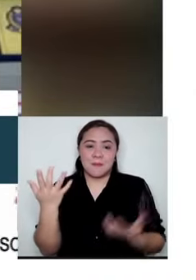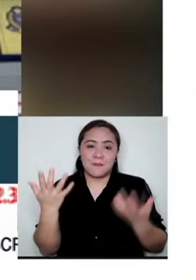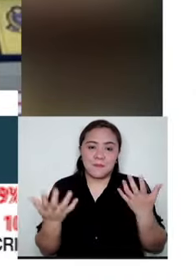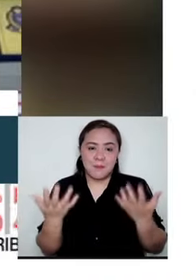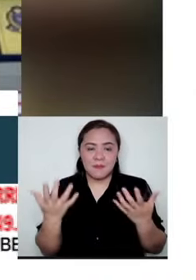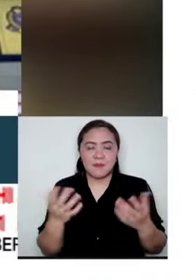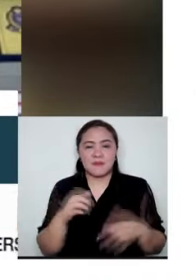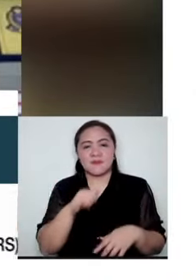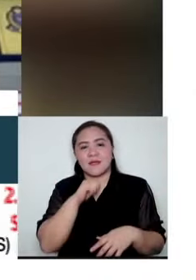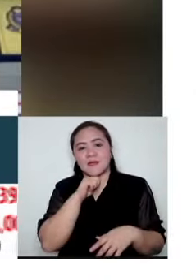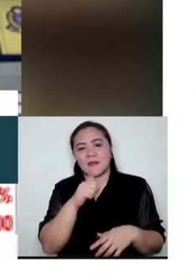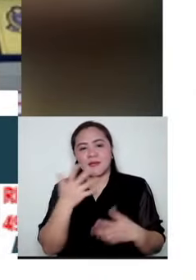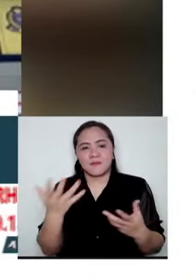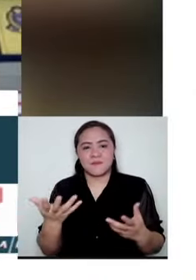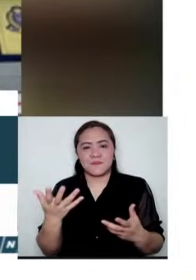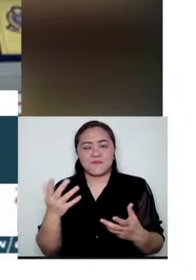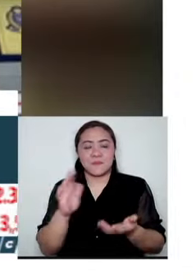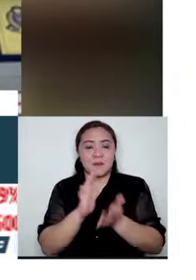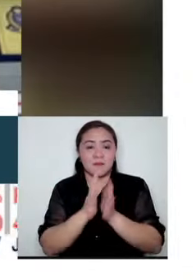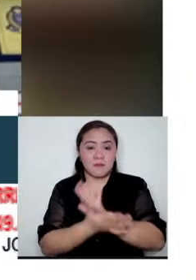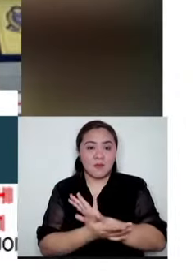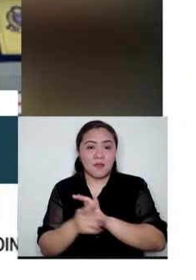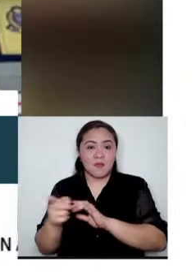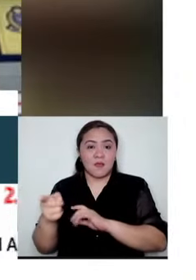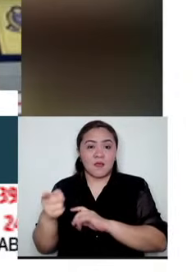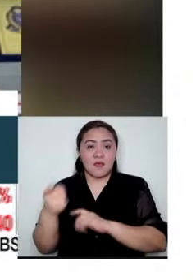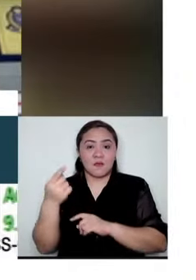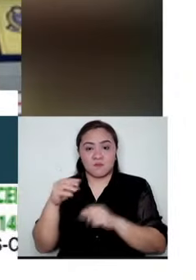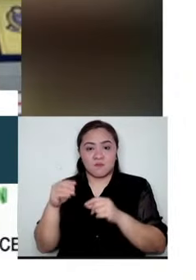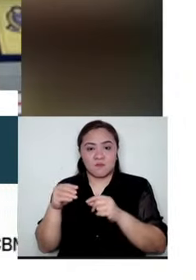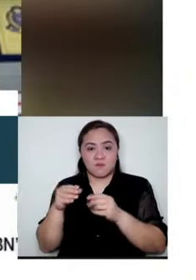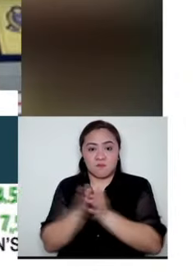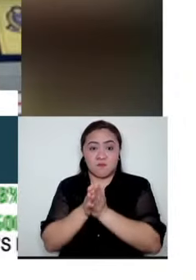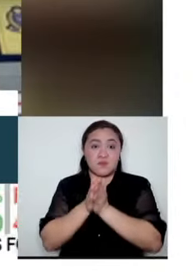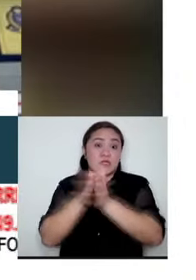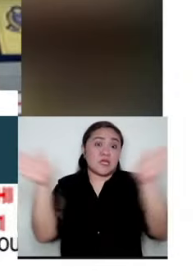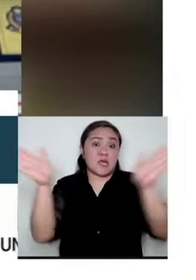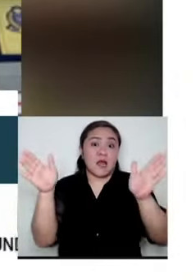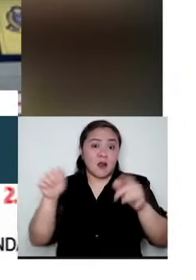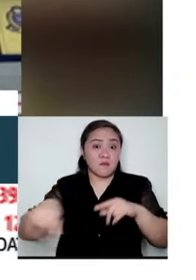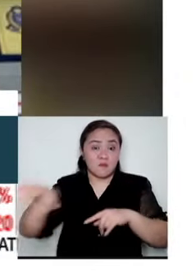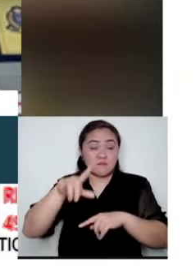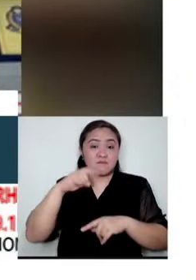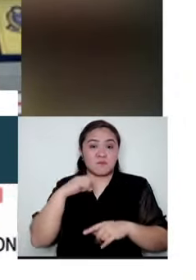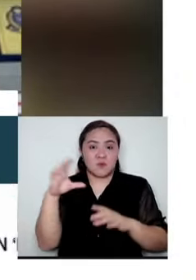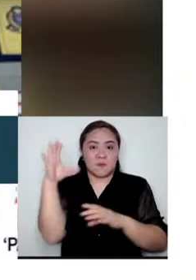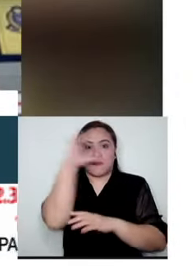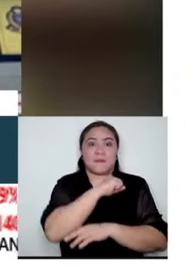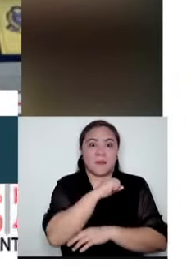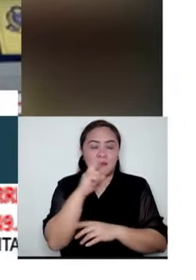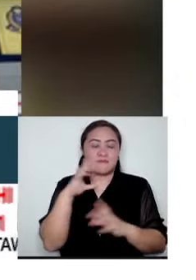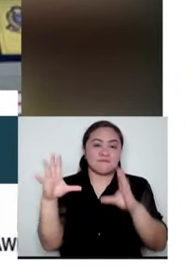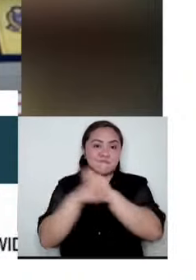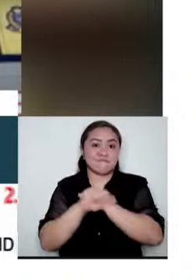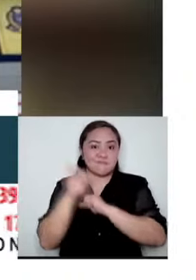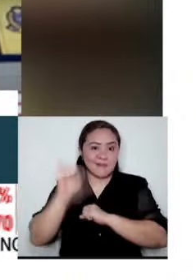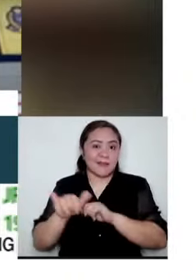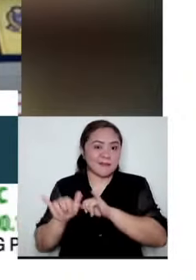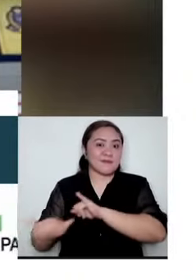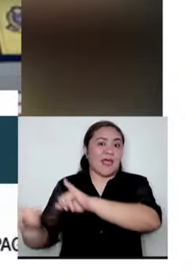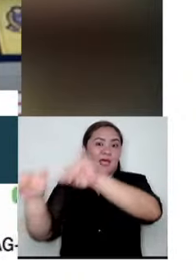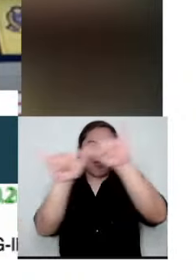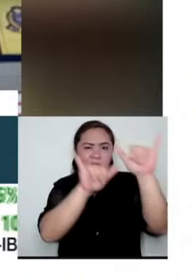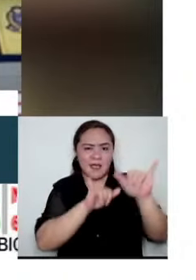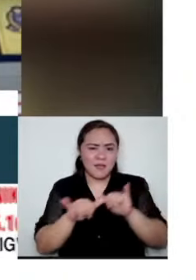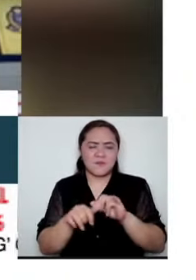it should not be equated into a hasty generalization, which would conclude that all LGUs are flawed.